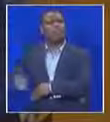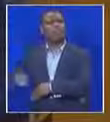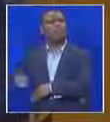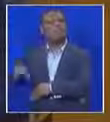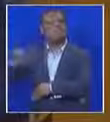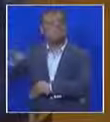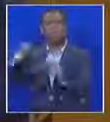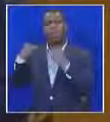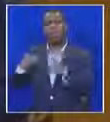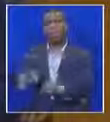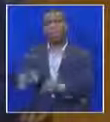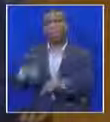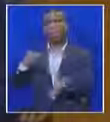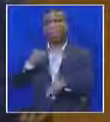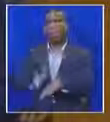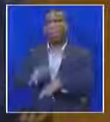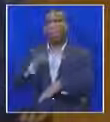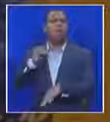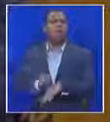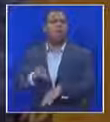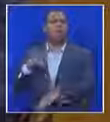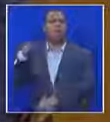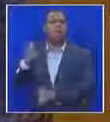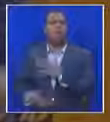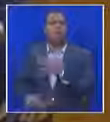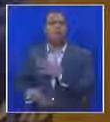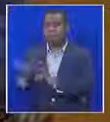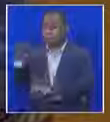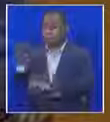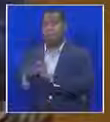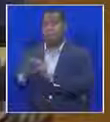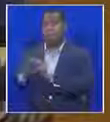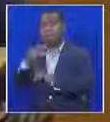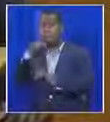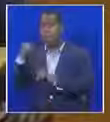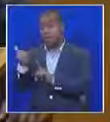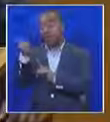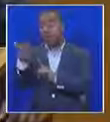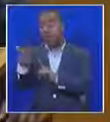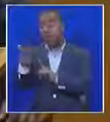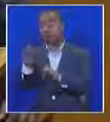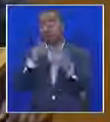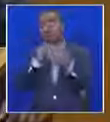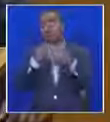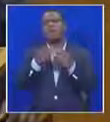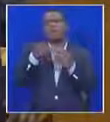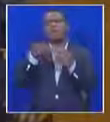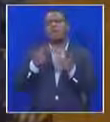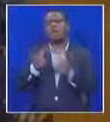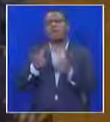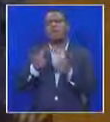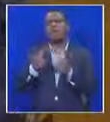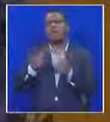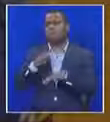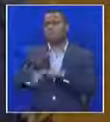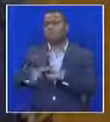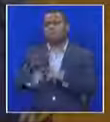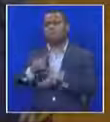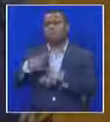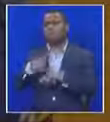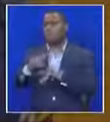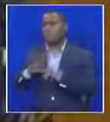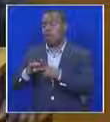absolute disaster. Mr. President, her name was not even submitted by Treasury when it in fact was submitted for board